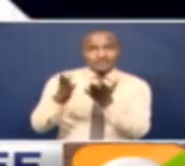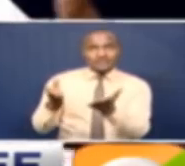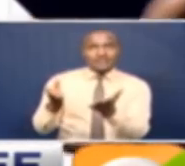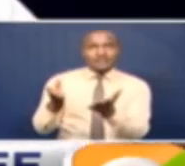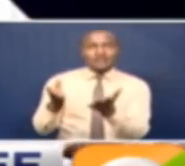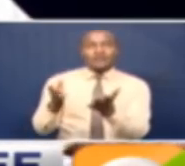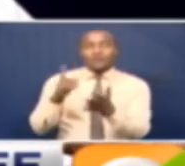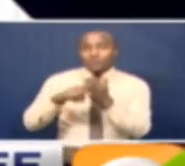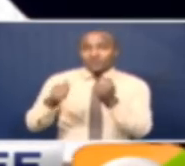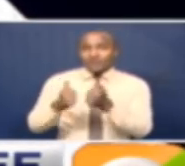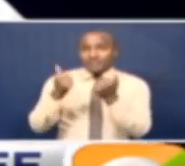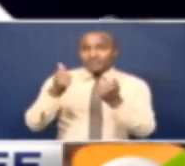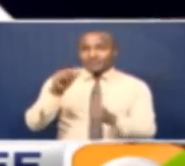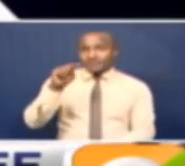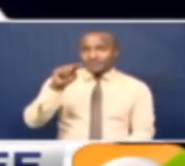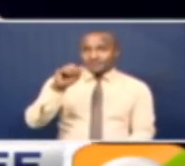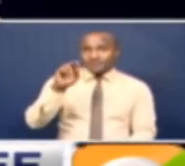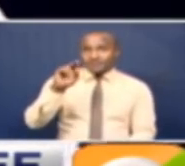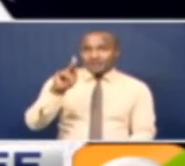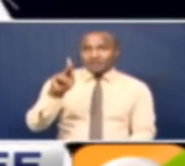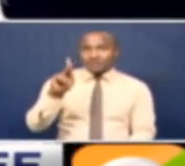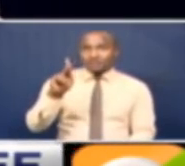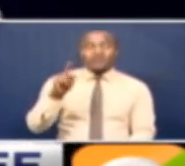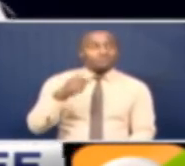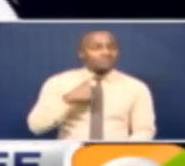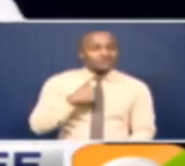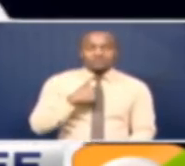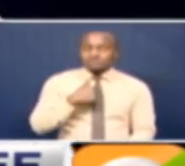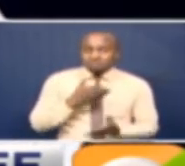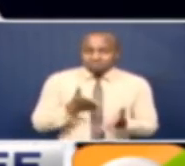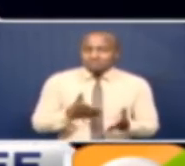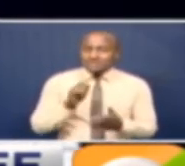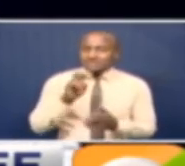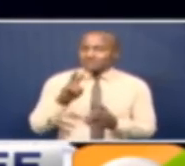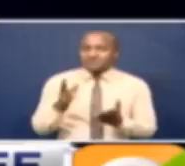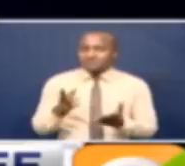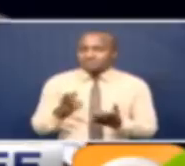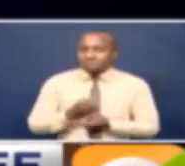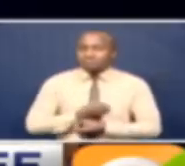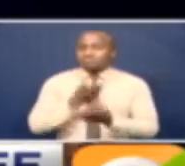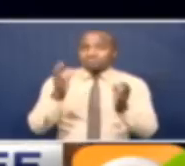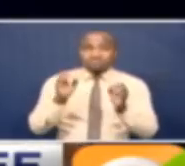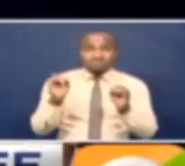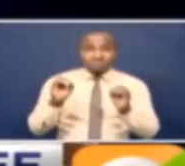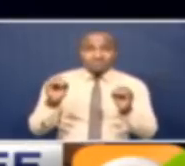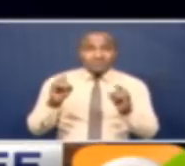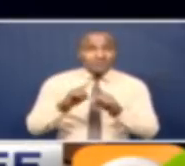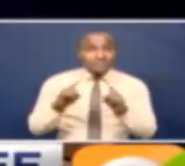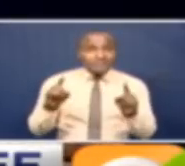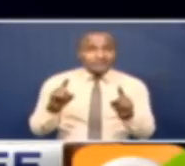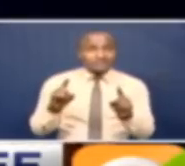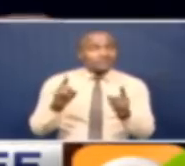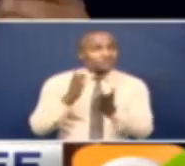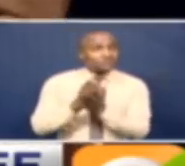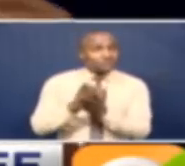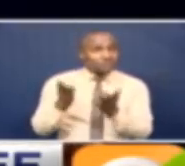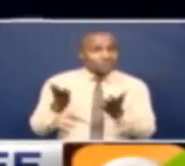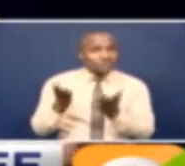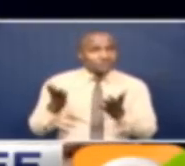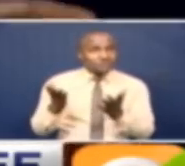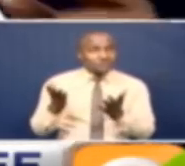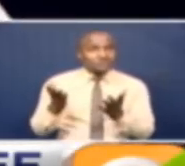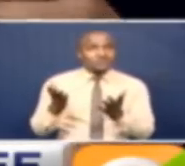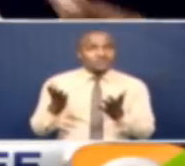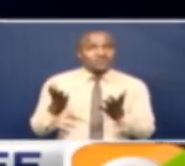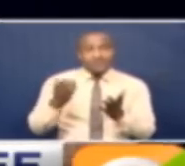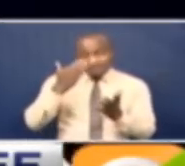prosecute the matter on television because it's in the hand of the Supreme Court, but I think the truth of the matter is that since this was